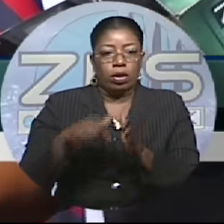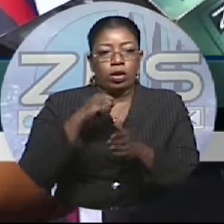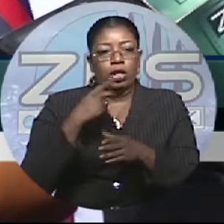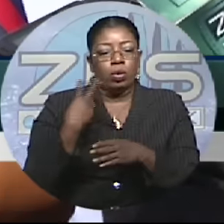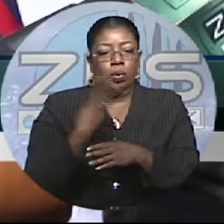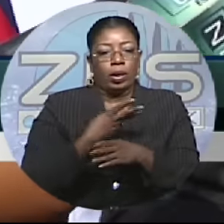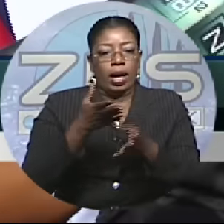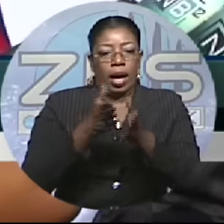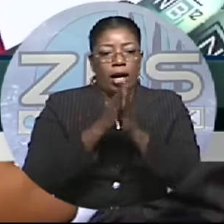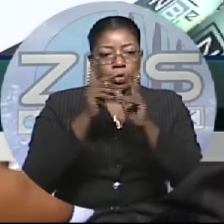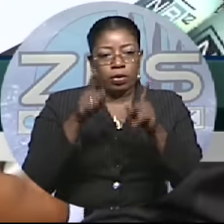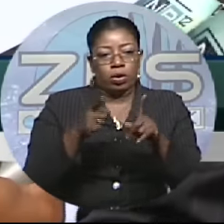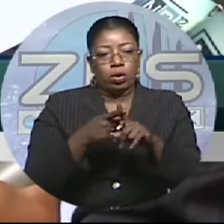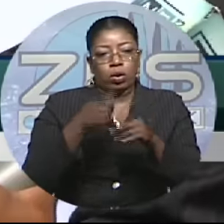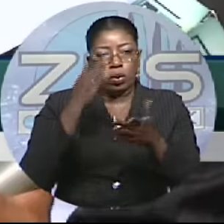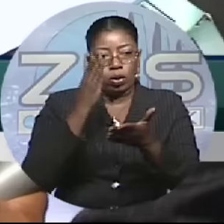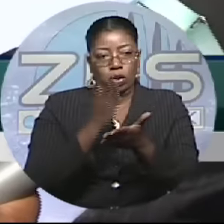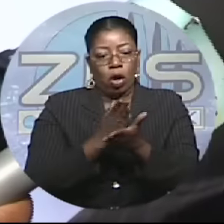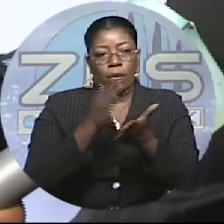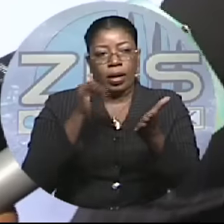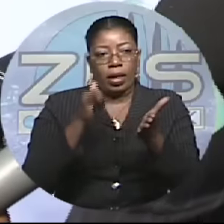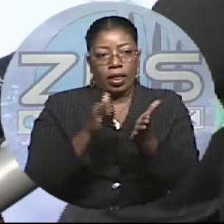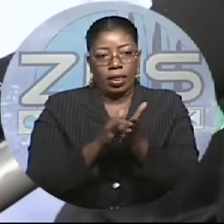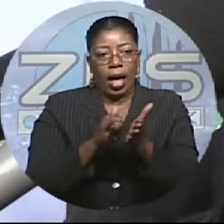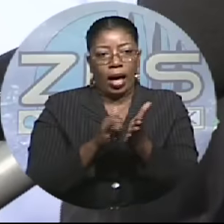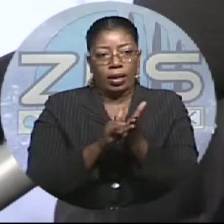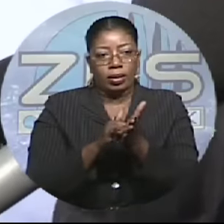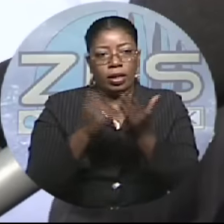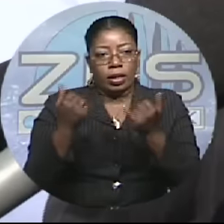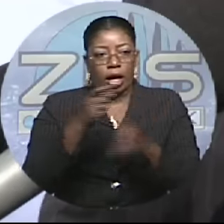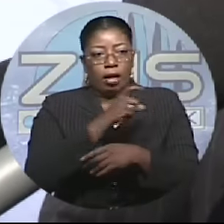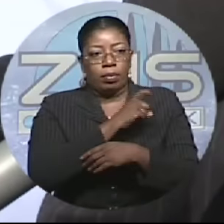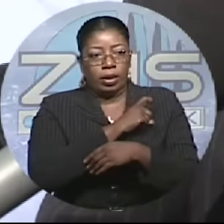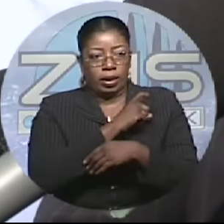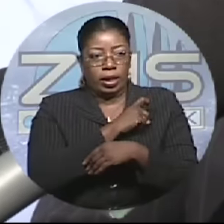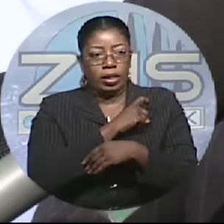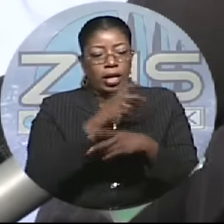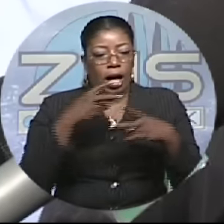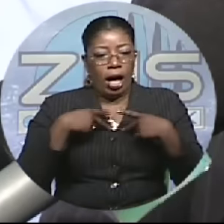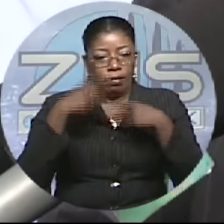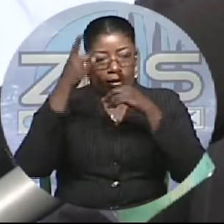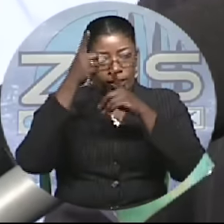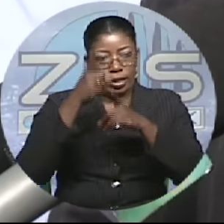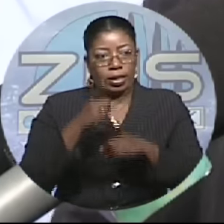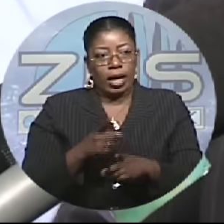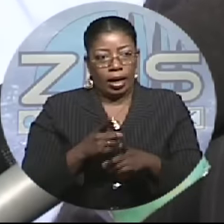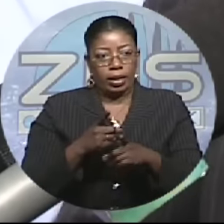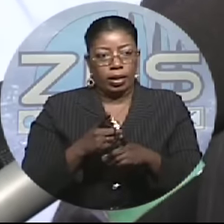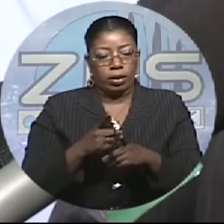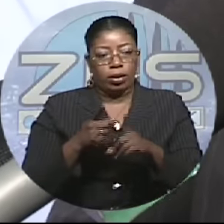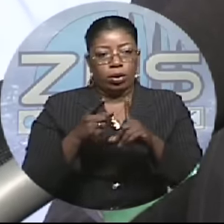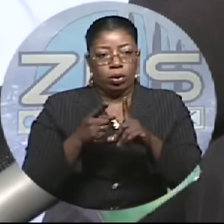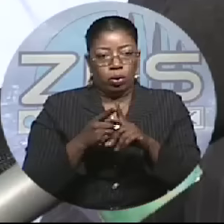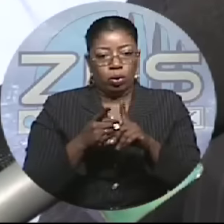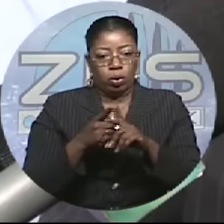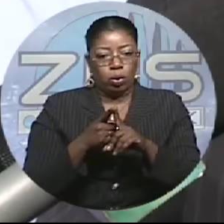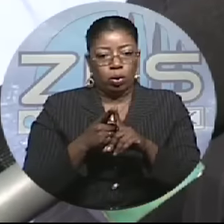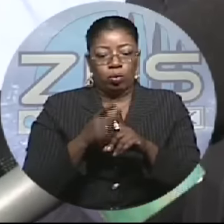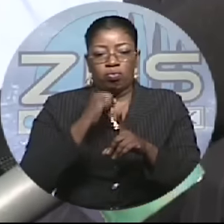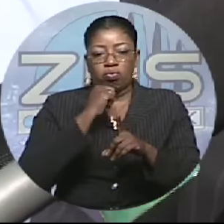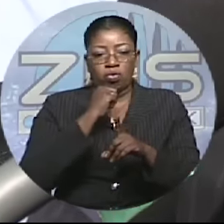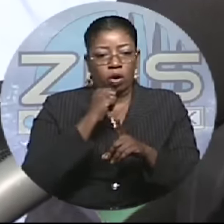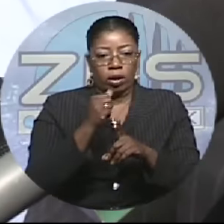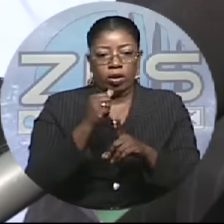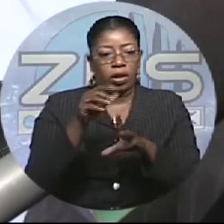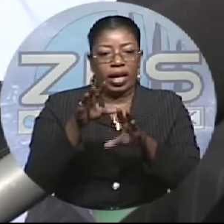that. We, as the Royal Bahamas Police Force, has decided to take a zero-tolerance approach